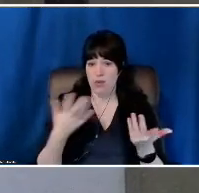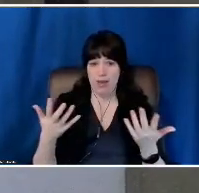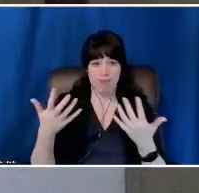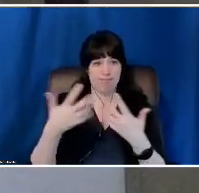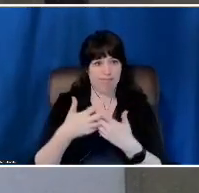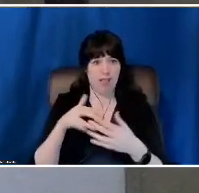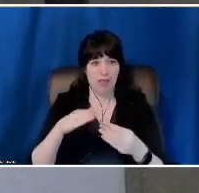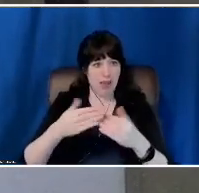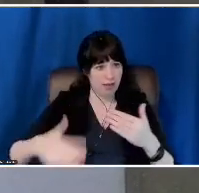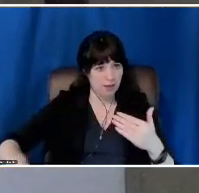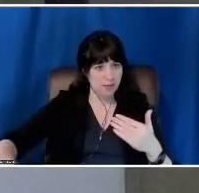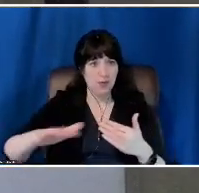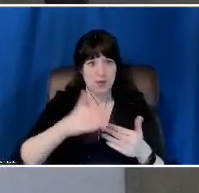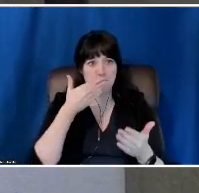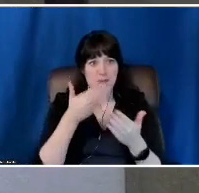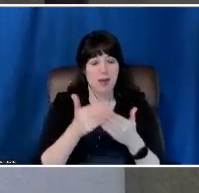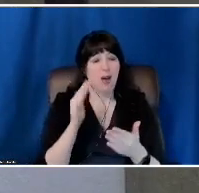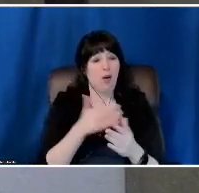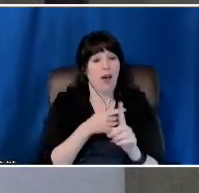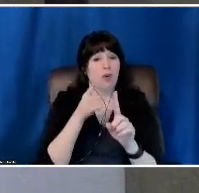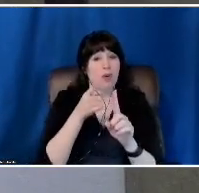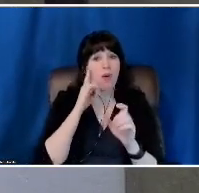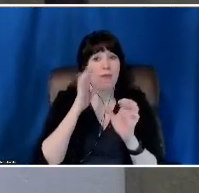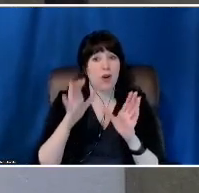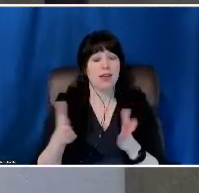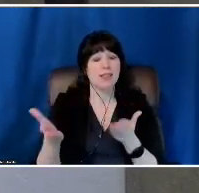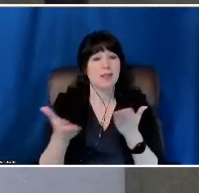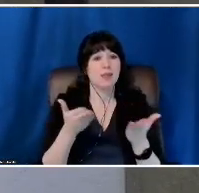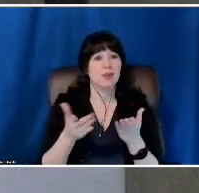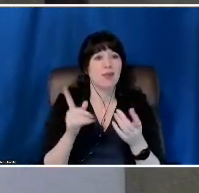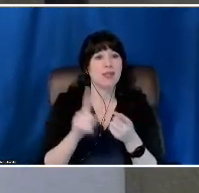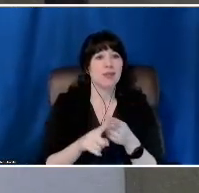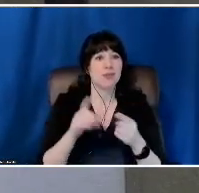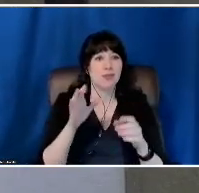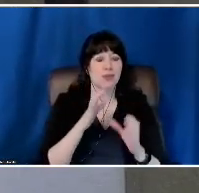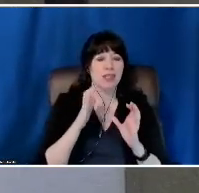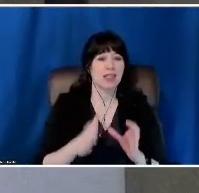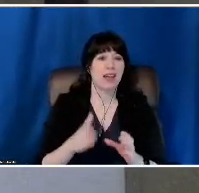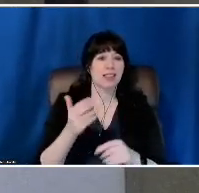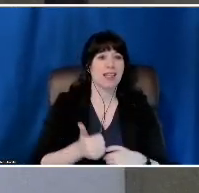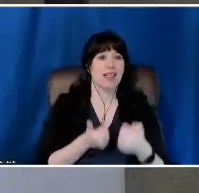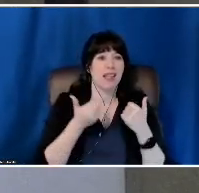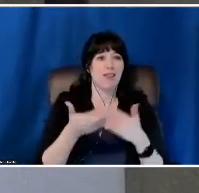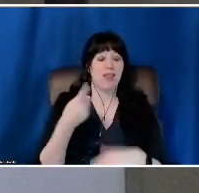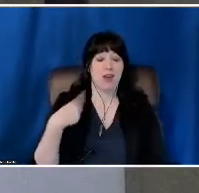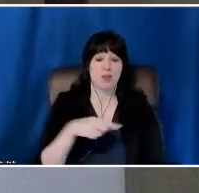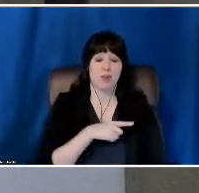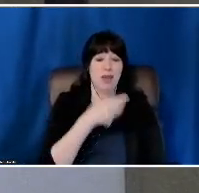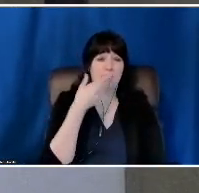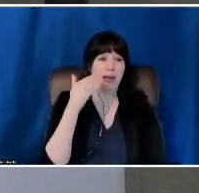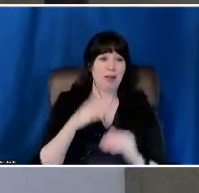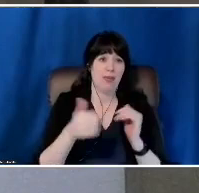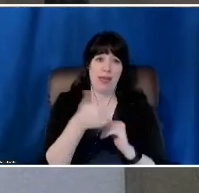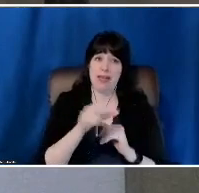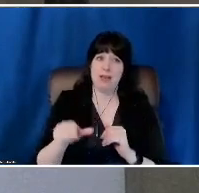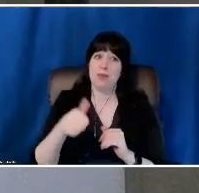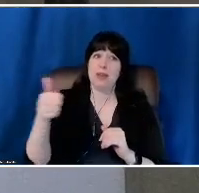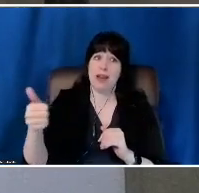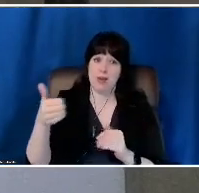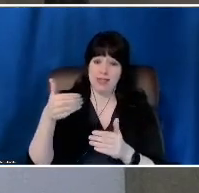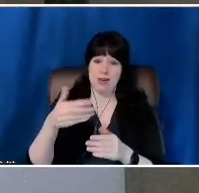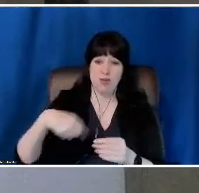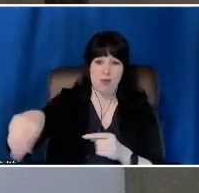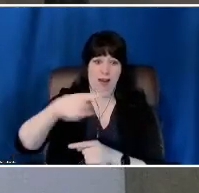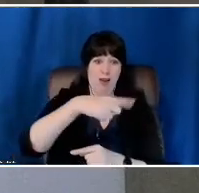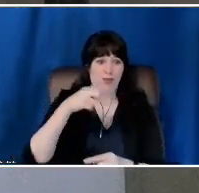neighborhood. Our goal in customer service to the clients that live there is that we're better than anybody around us, that we keep and